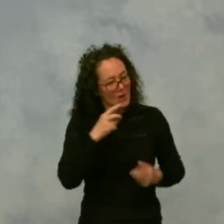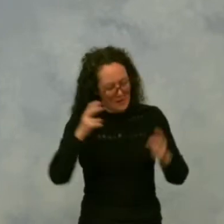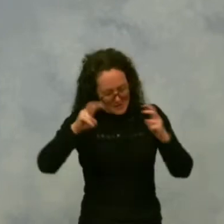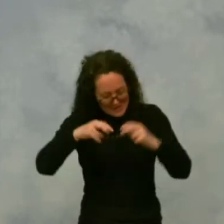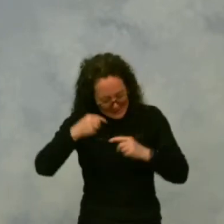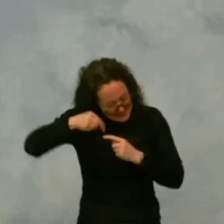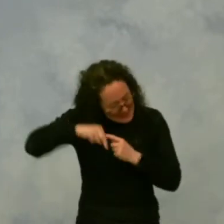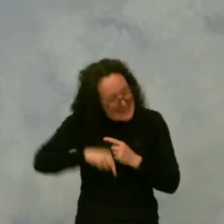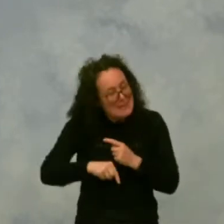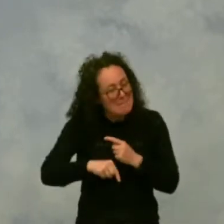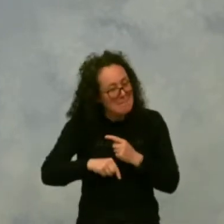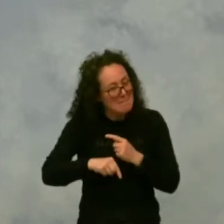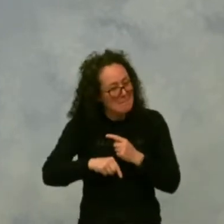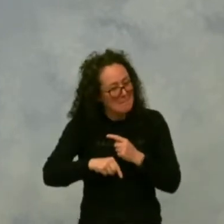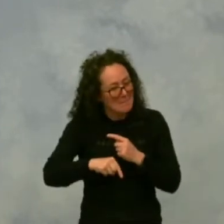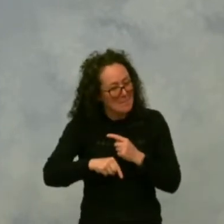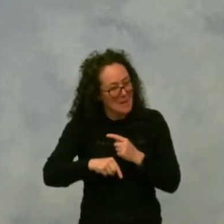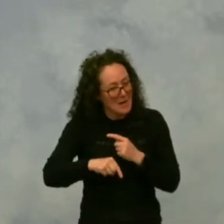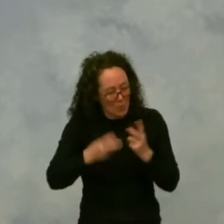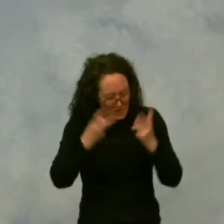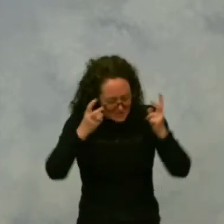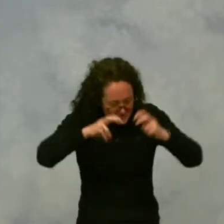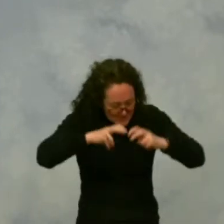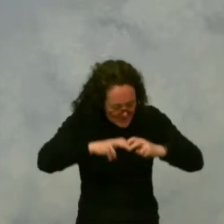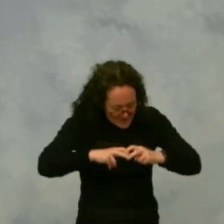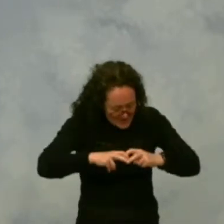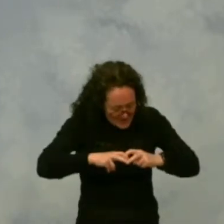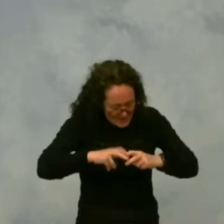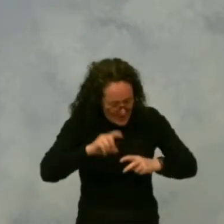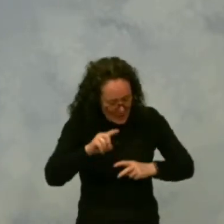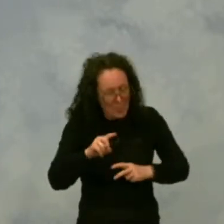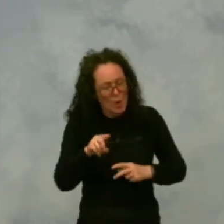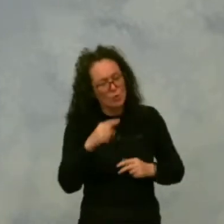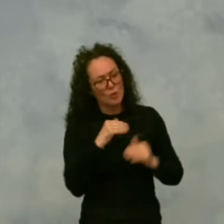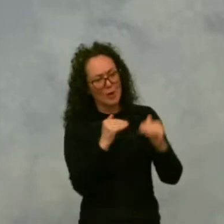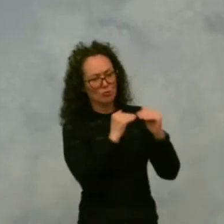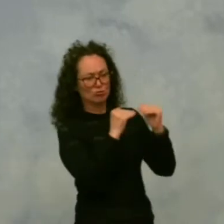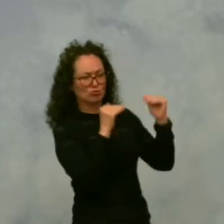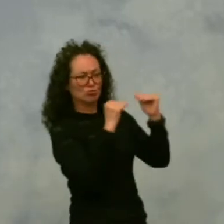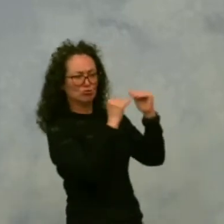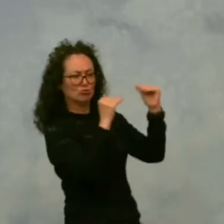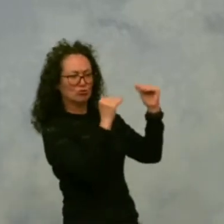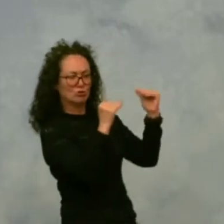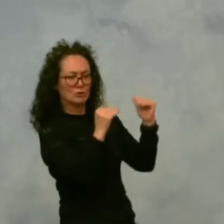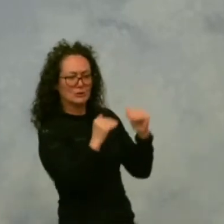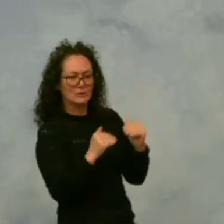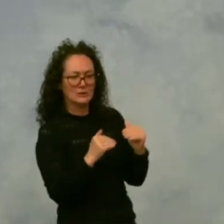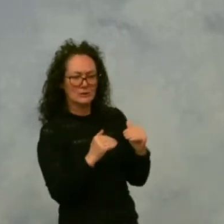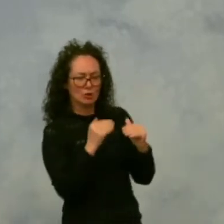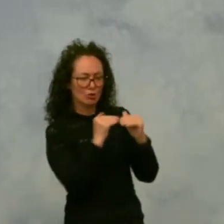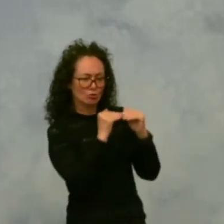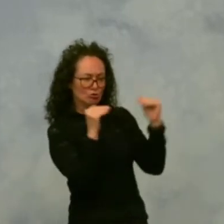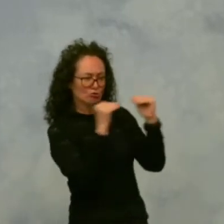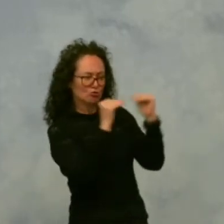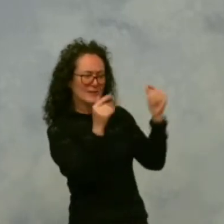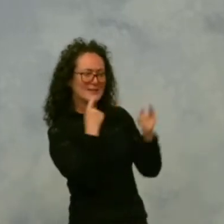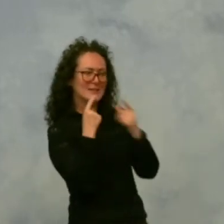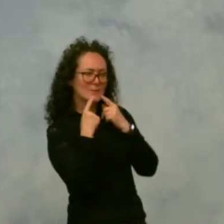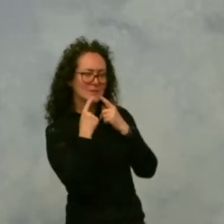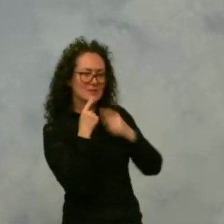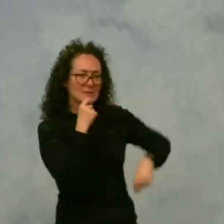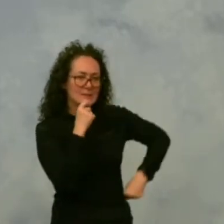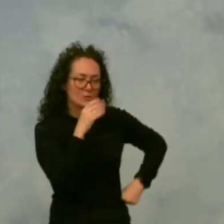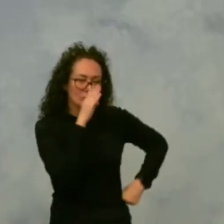get a more detailed analysis of that. In terms of the grade information, that's pretty straightforward. I think, from memory, I'm not sure